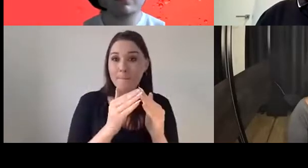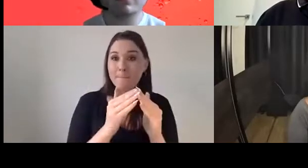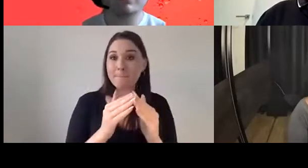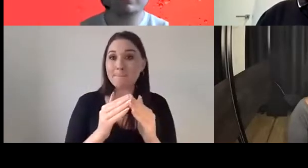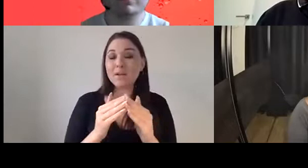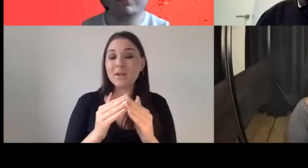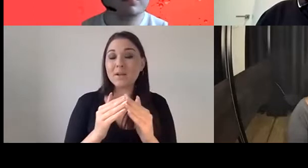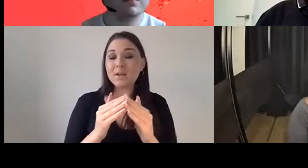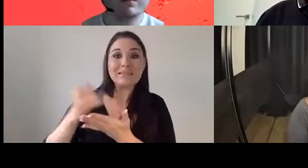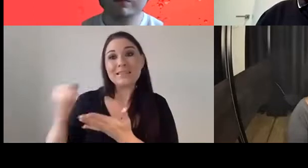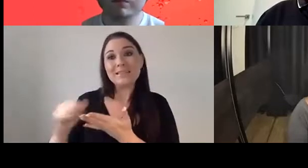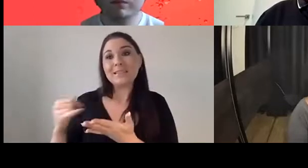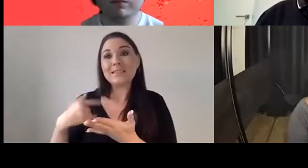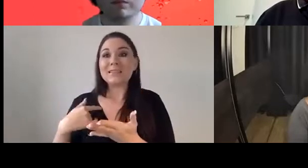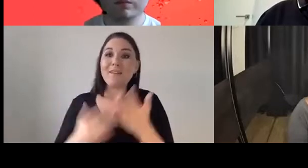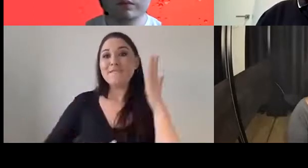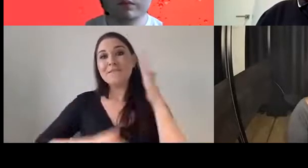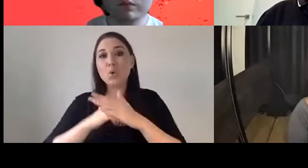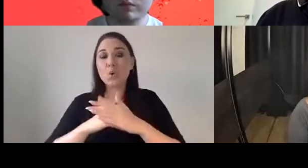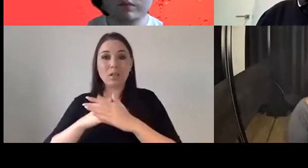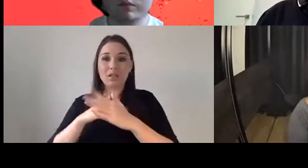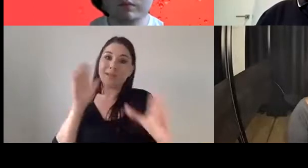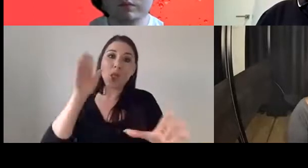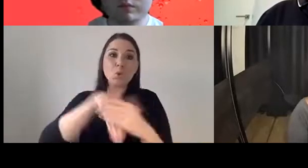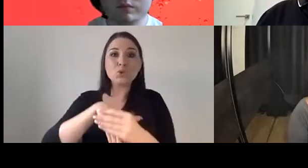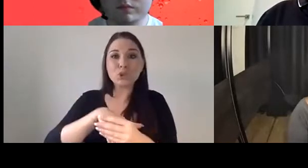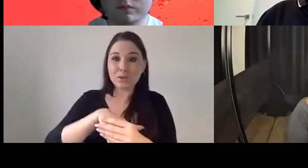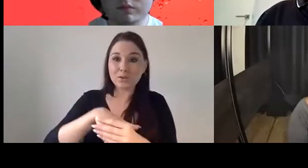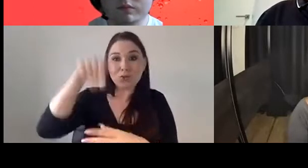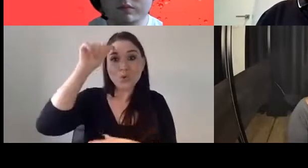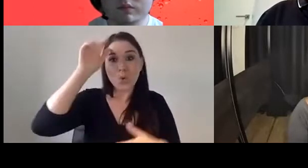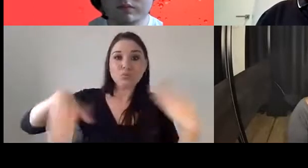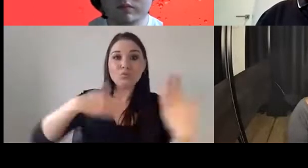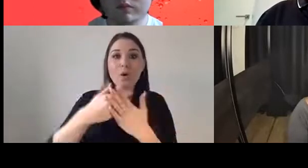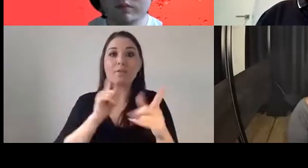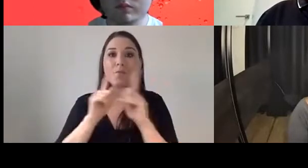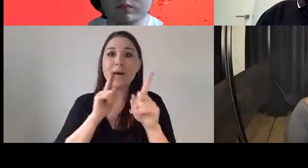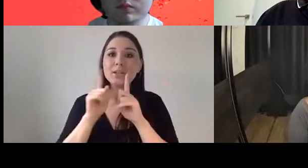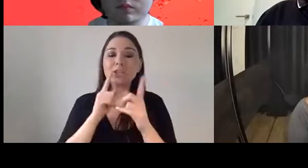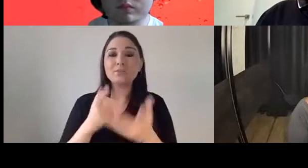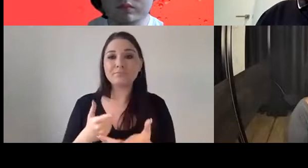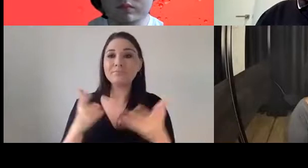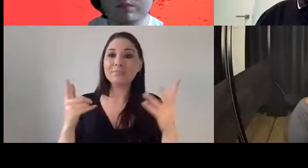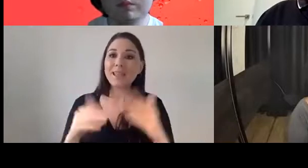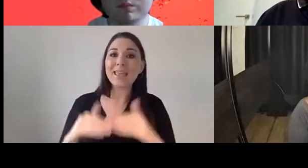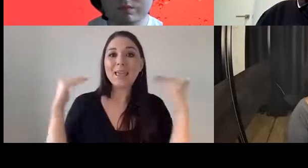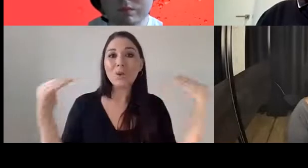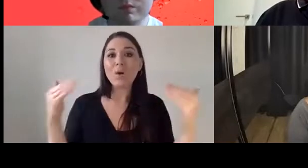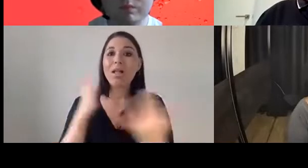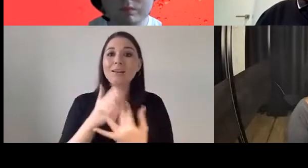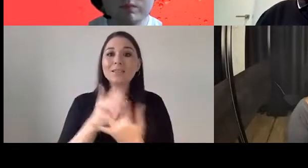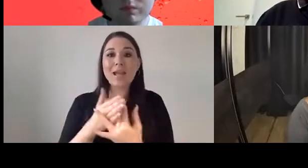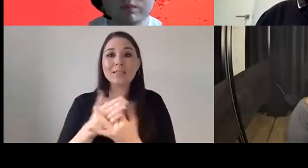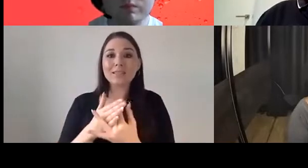really important for employers to make sure that everybody, regardless of where they work, has equal access to